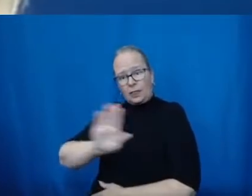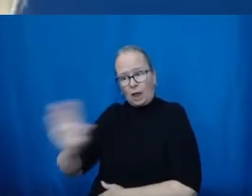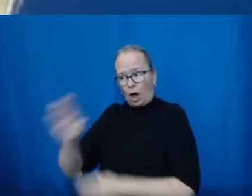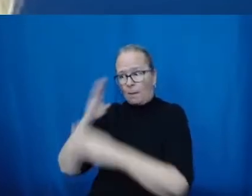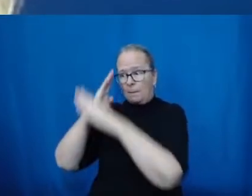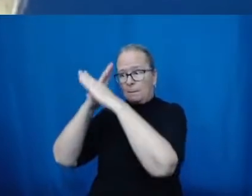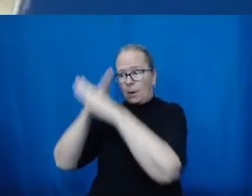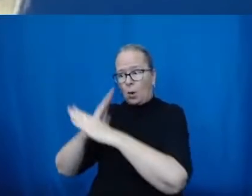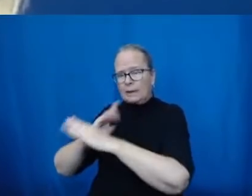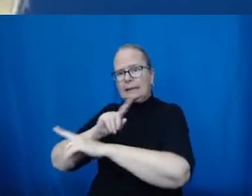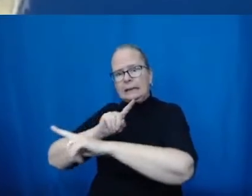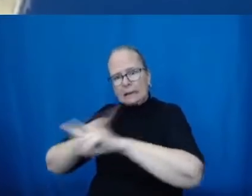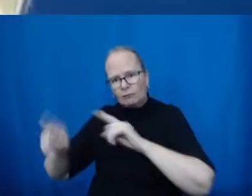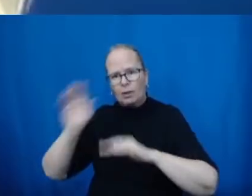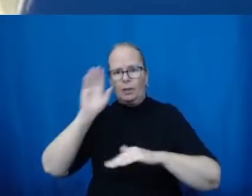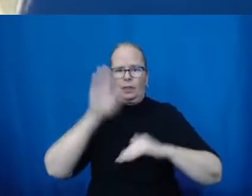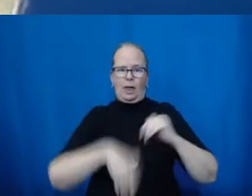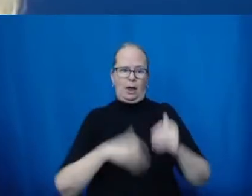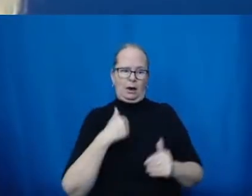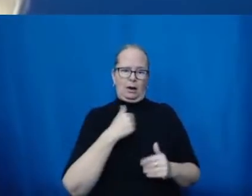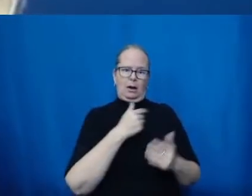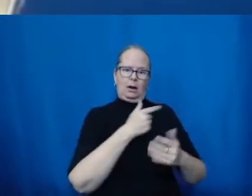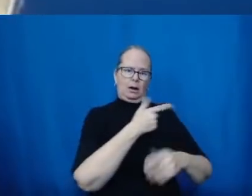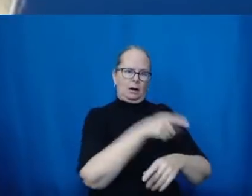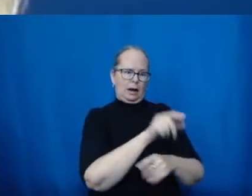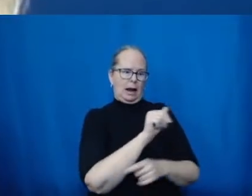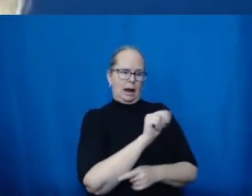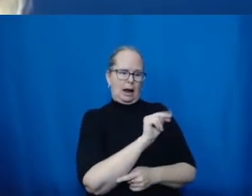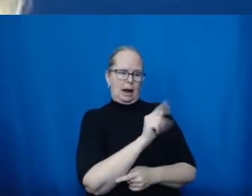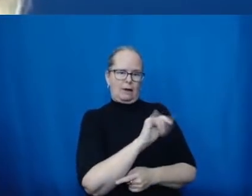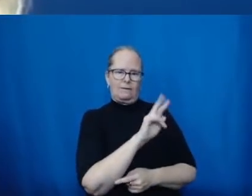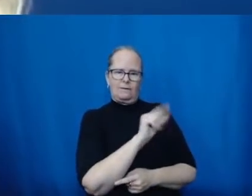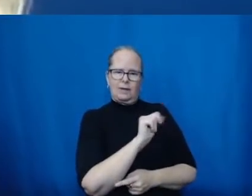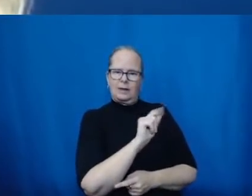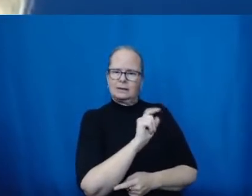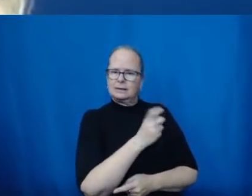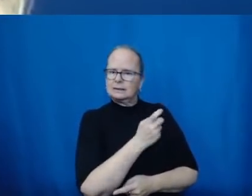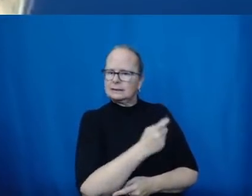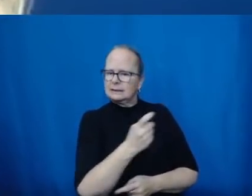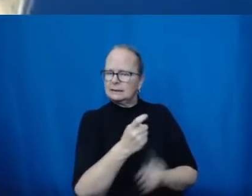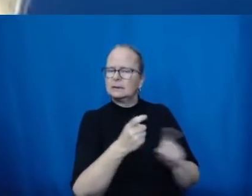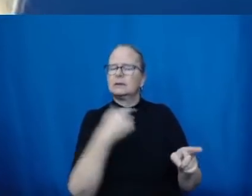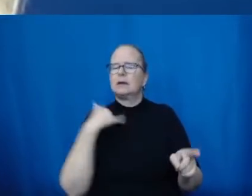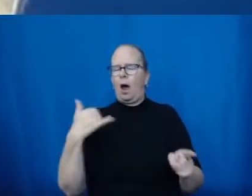to bring on a human that I know to be an